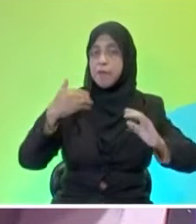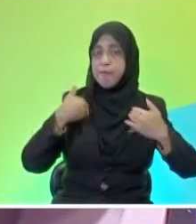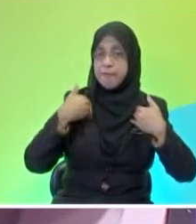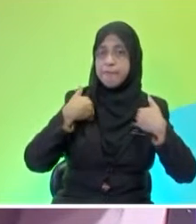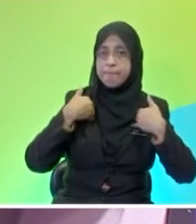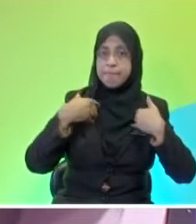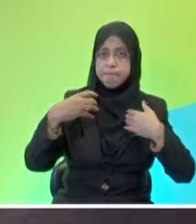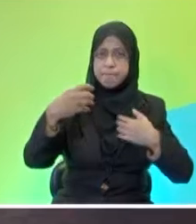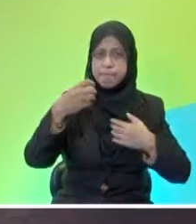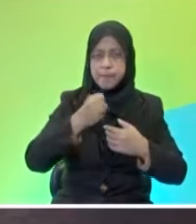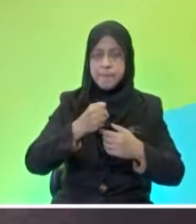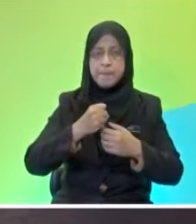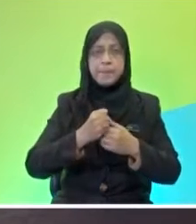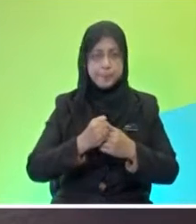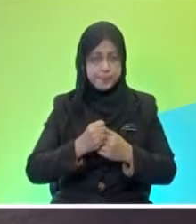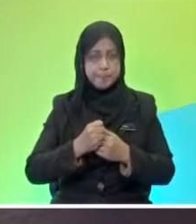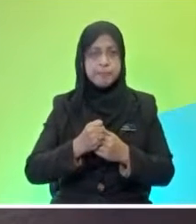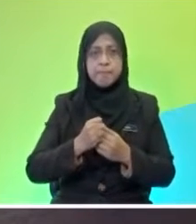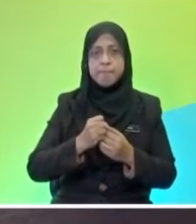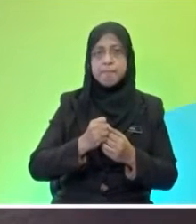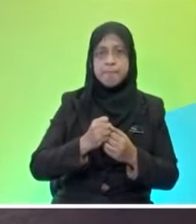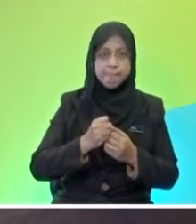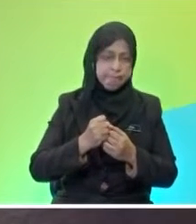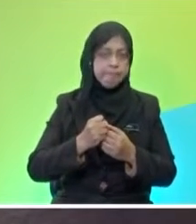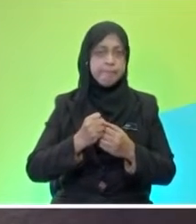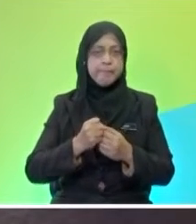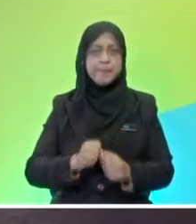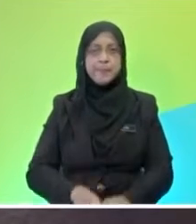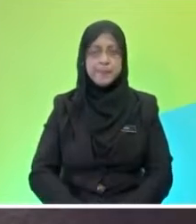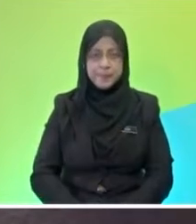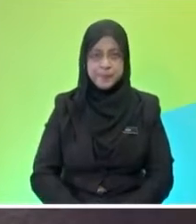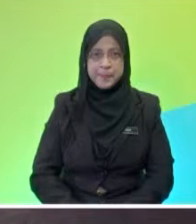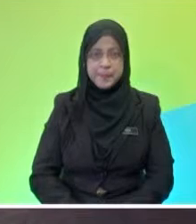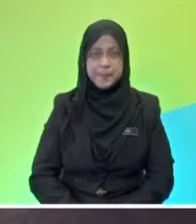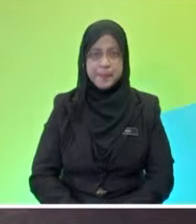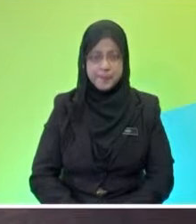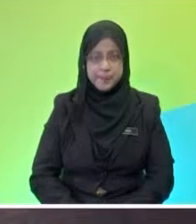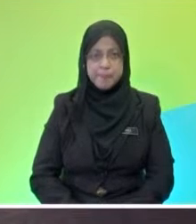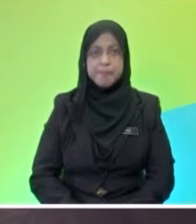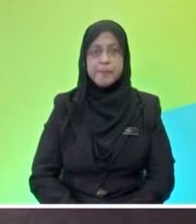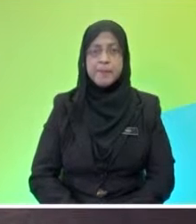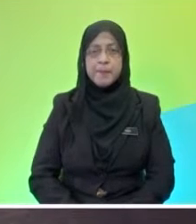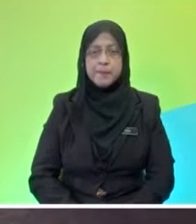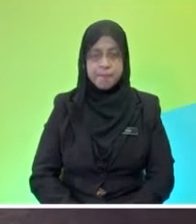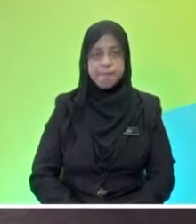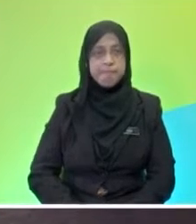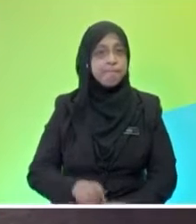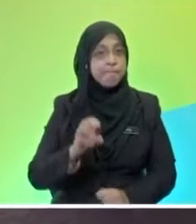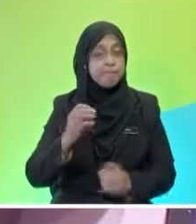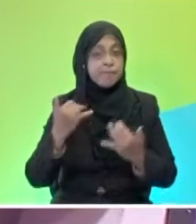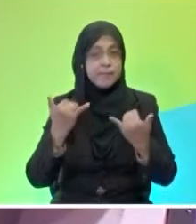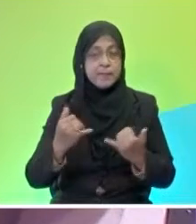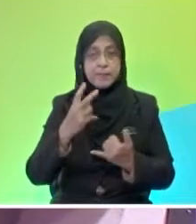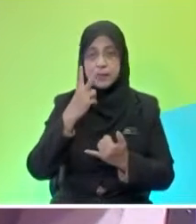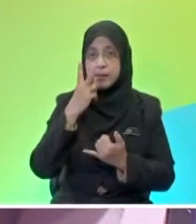So Even that, on the bicycle. yeah, to avoid accidents or Right. slippery roads. Okay, and now